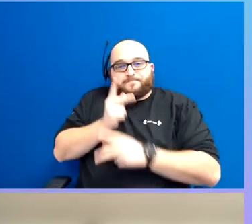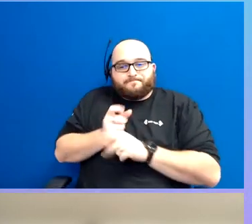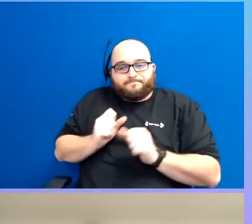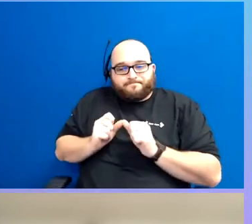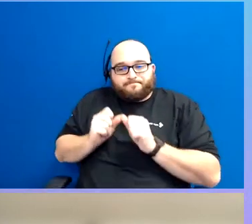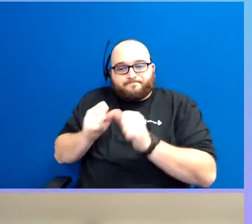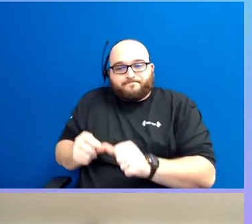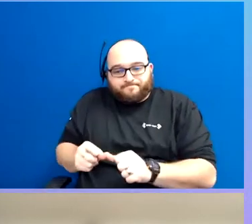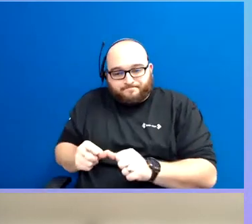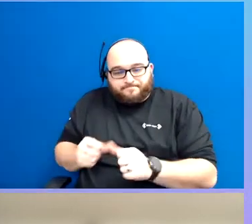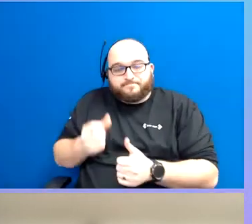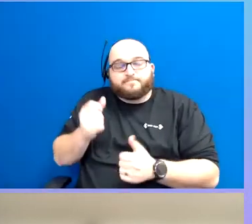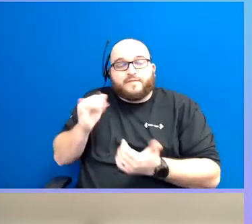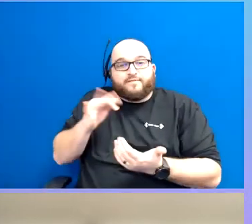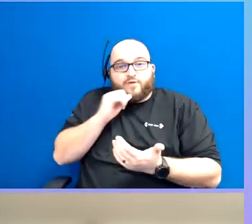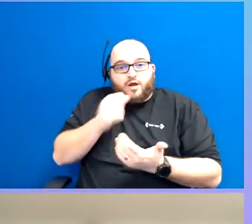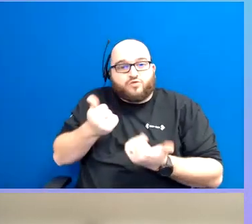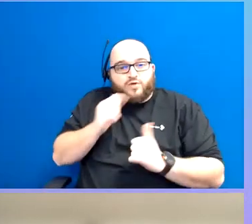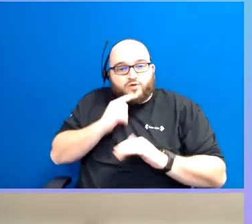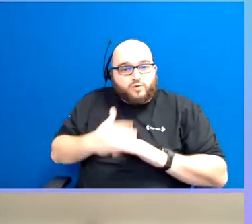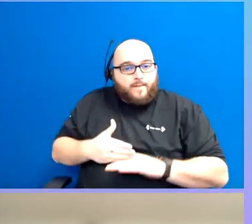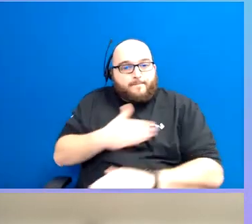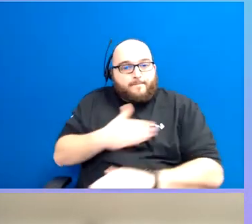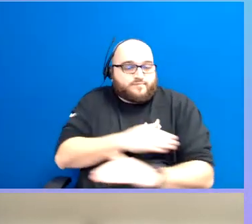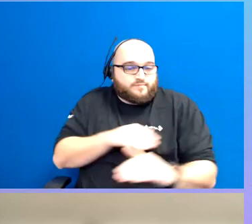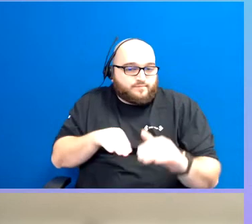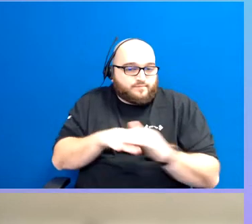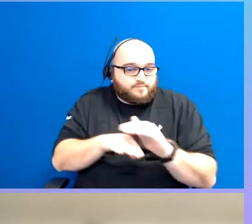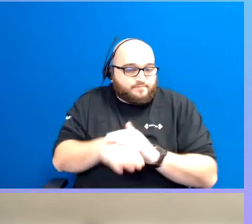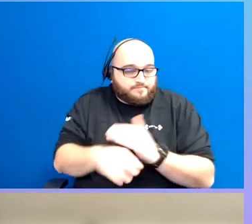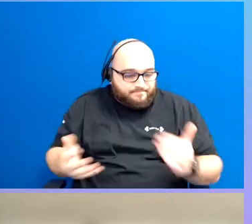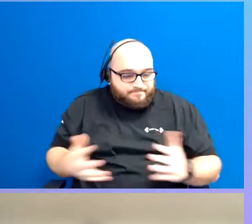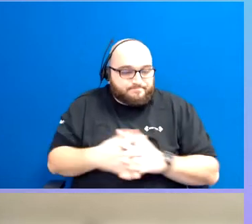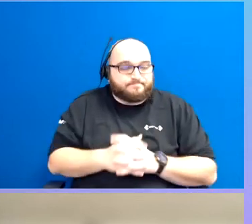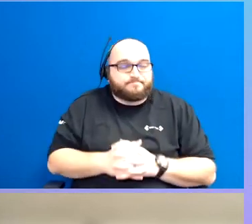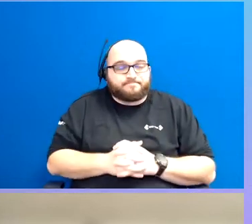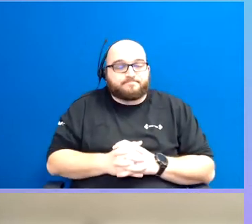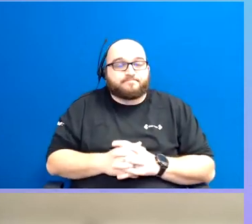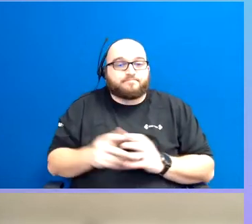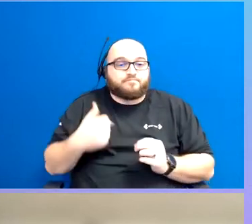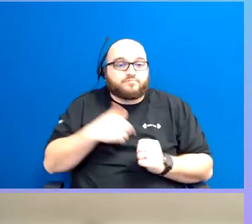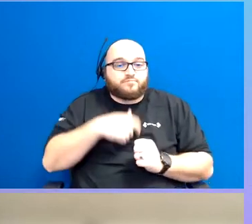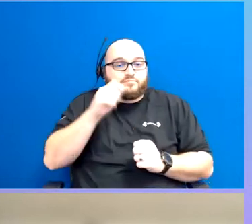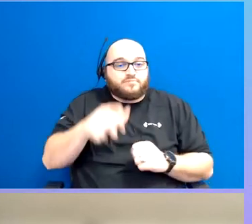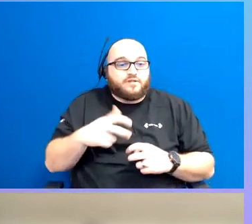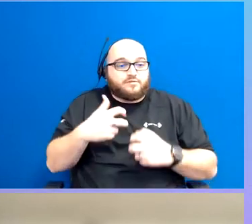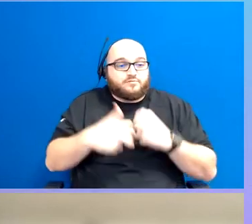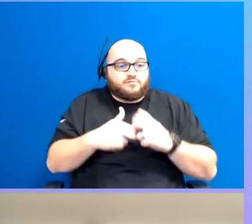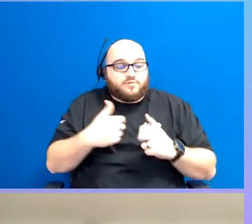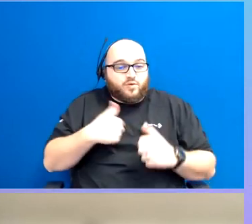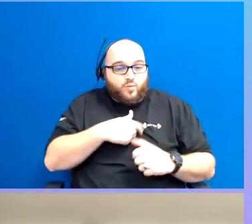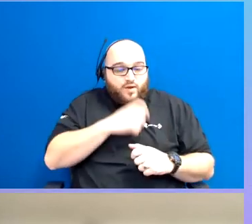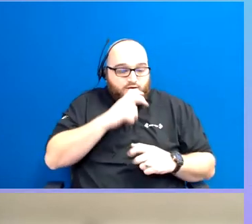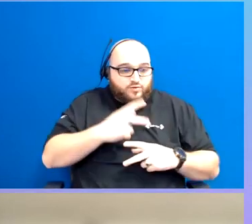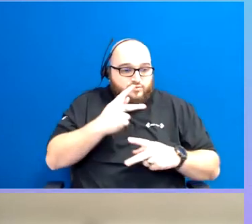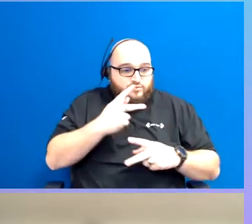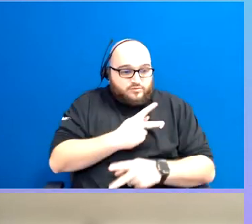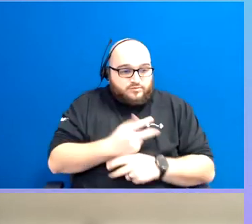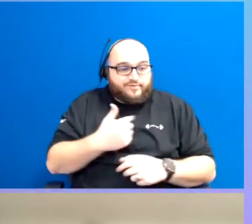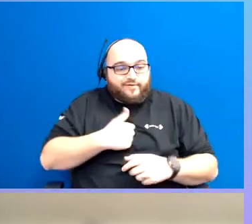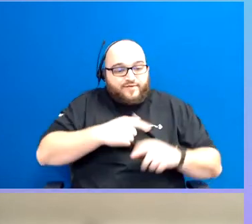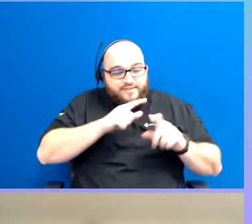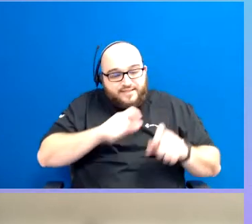to improve the accessibility all the time as well. But we had bugs to deal with, and we had testing and we had maintenance